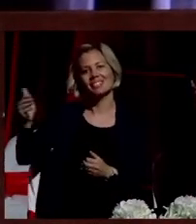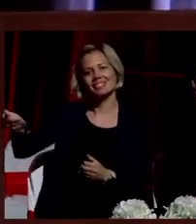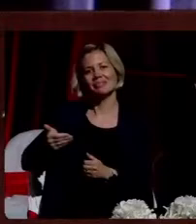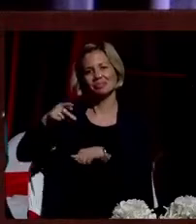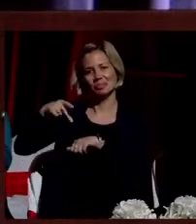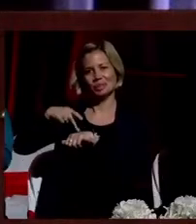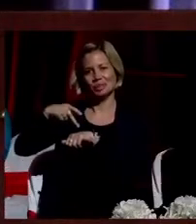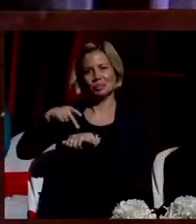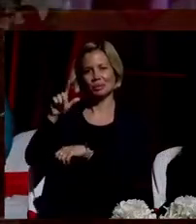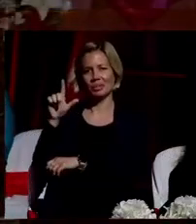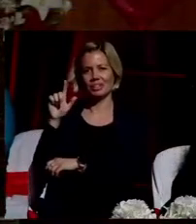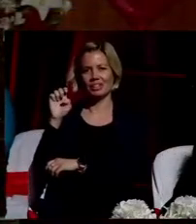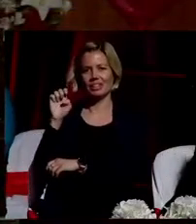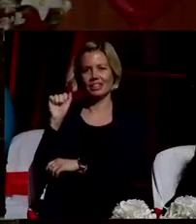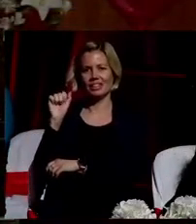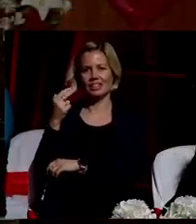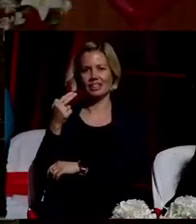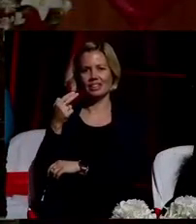Kusher.